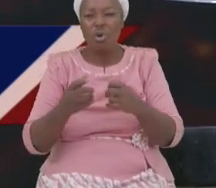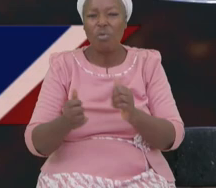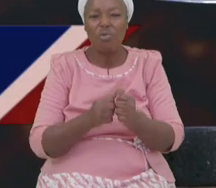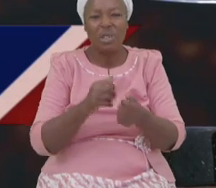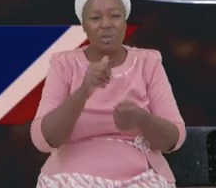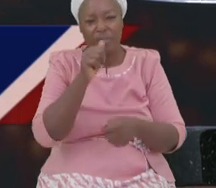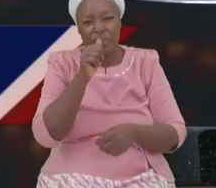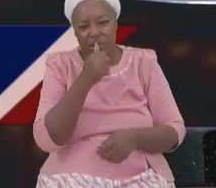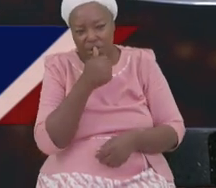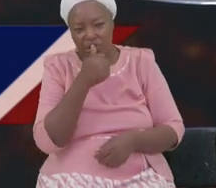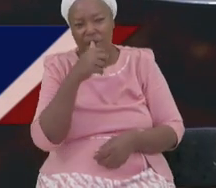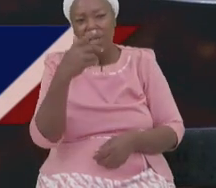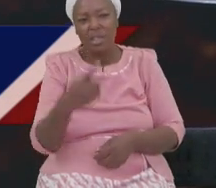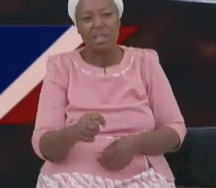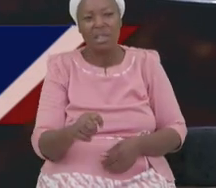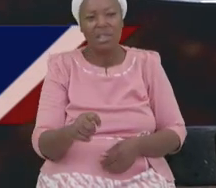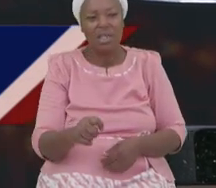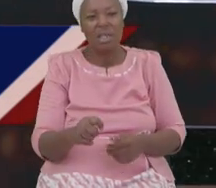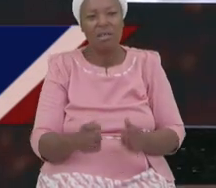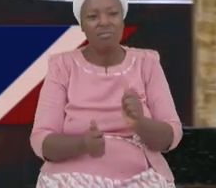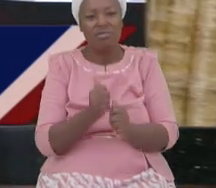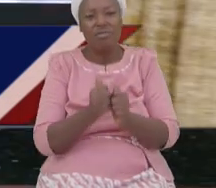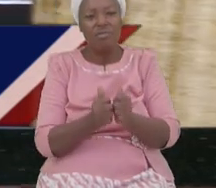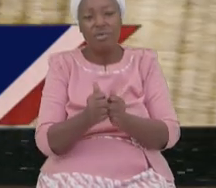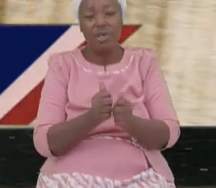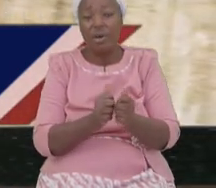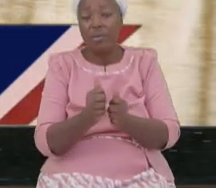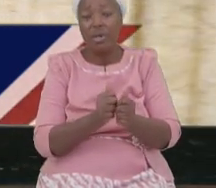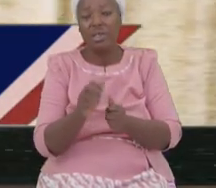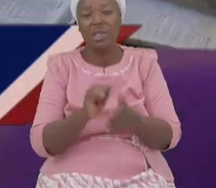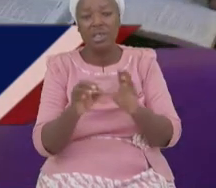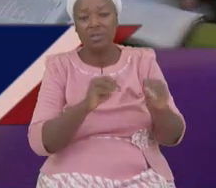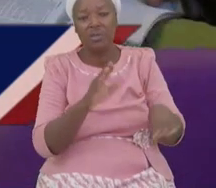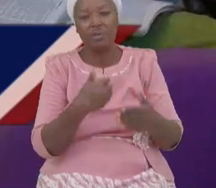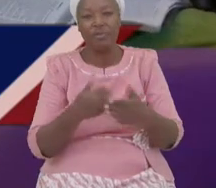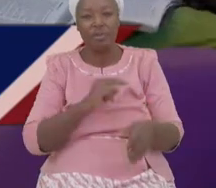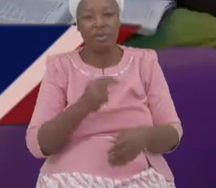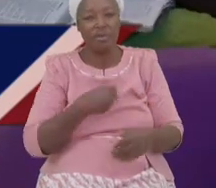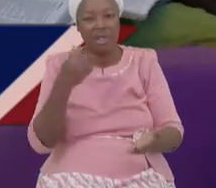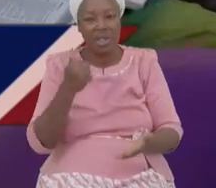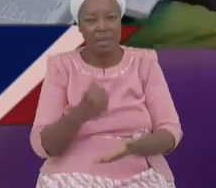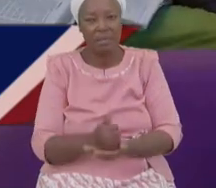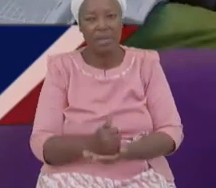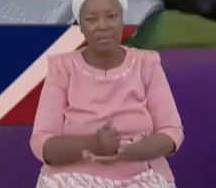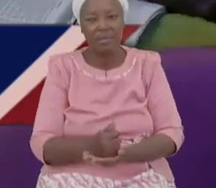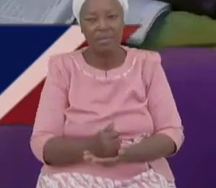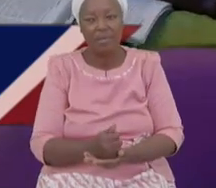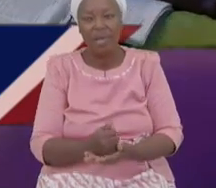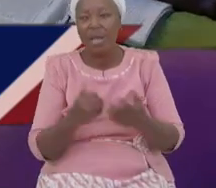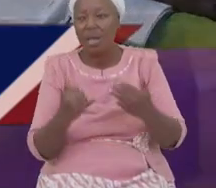patience the race that is set before us. Amen? Amen. Now, if